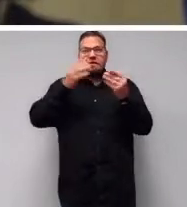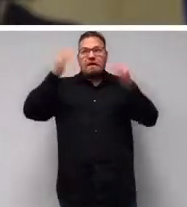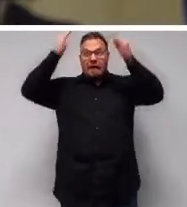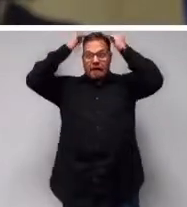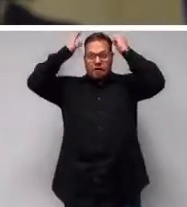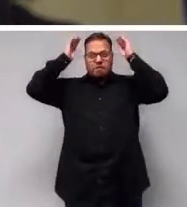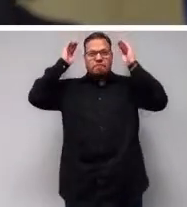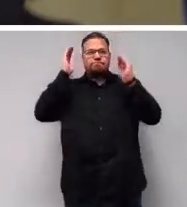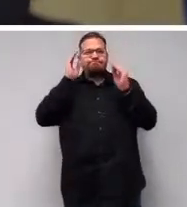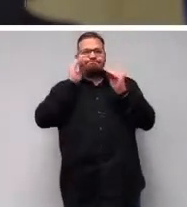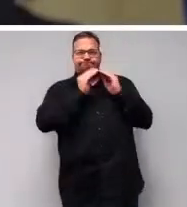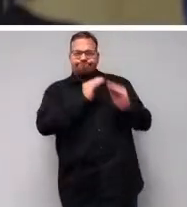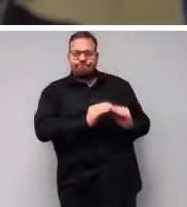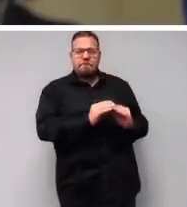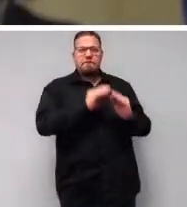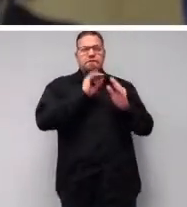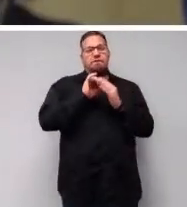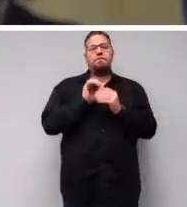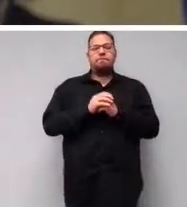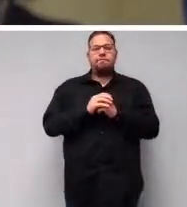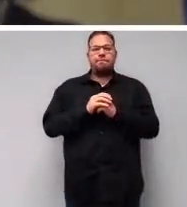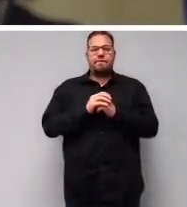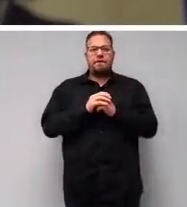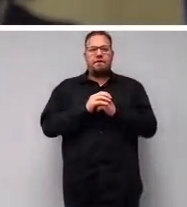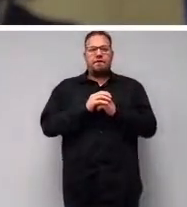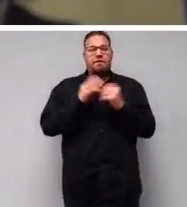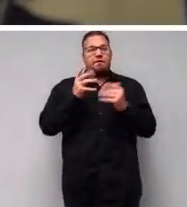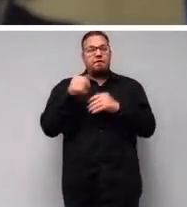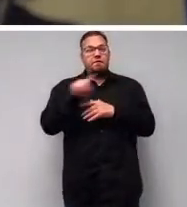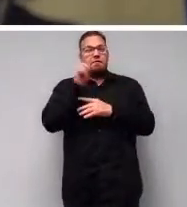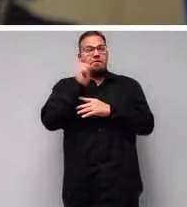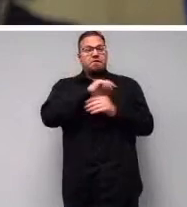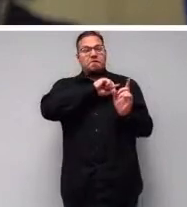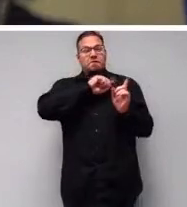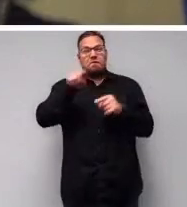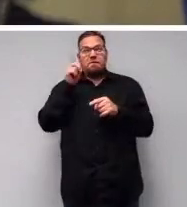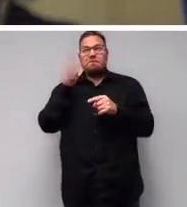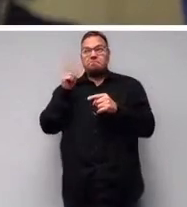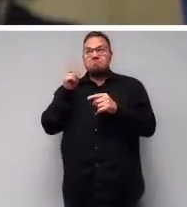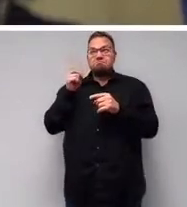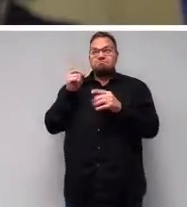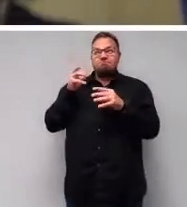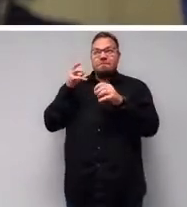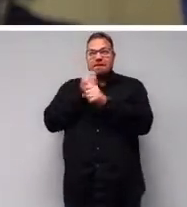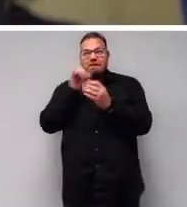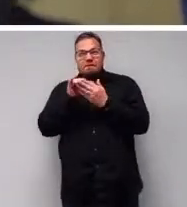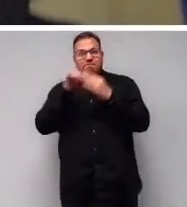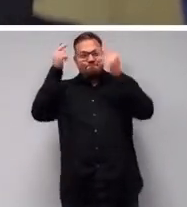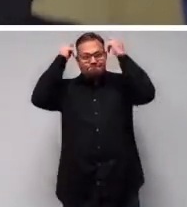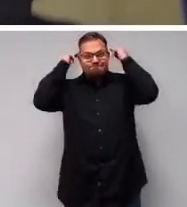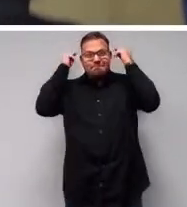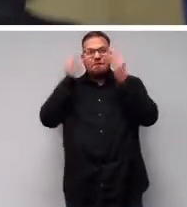and open to the public. So you all should come in and get services when we open in October.